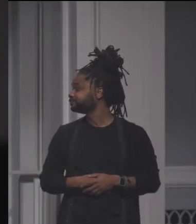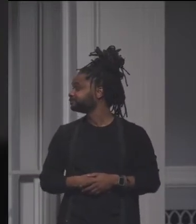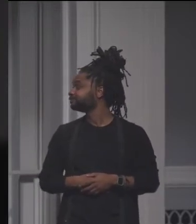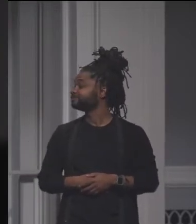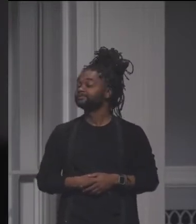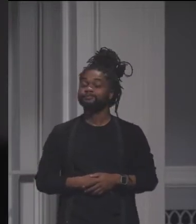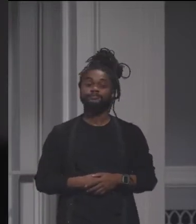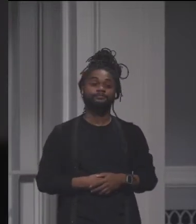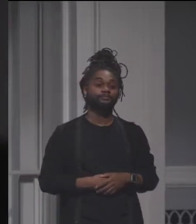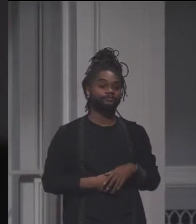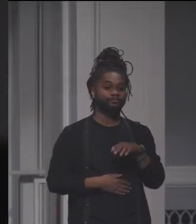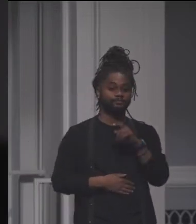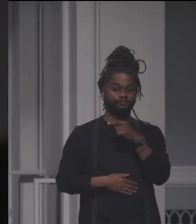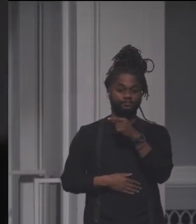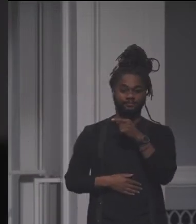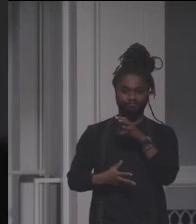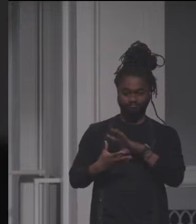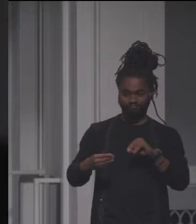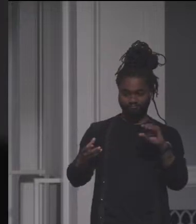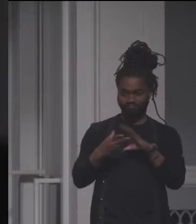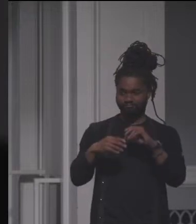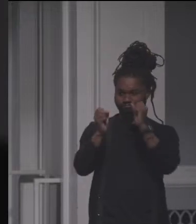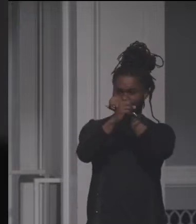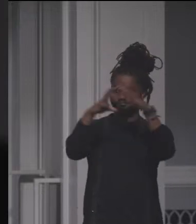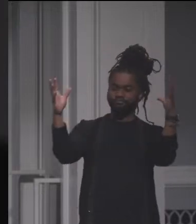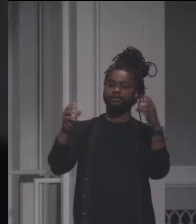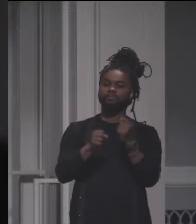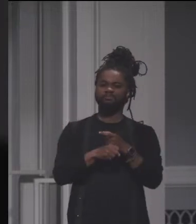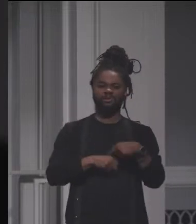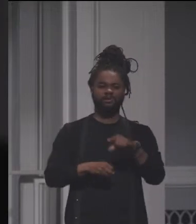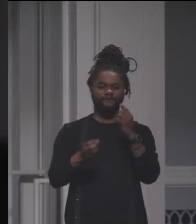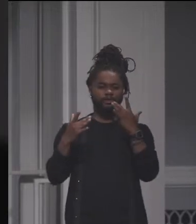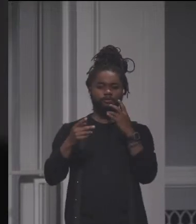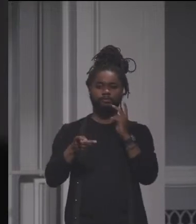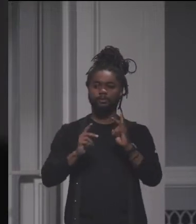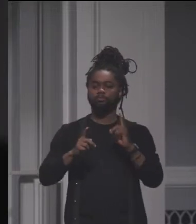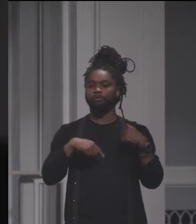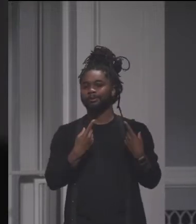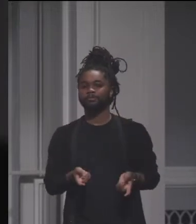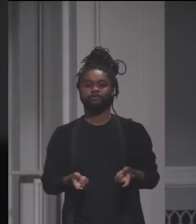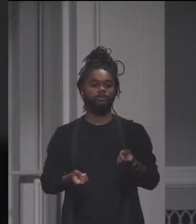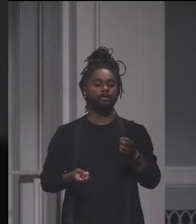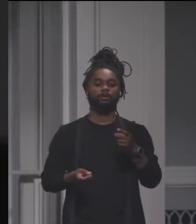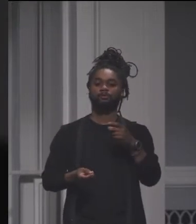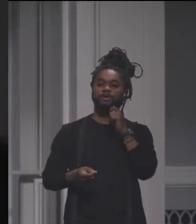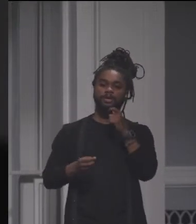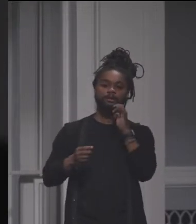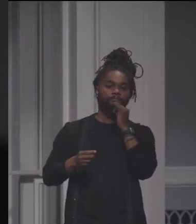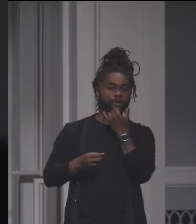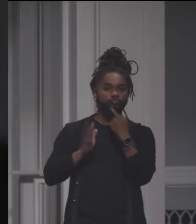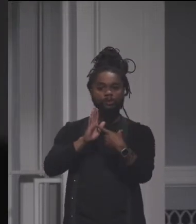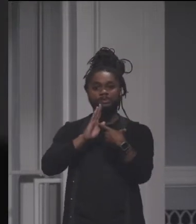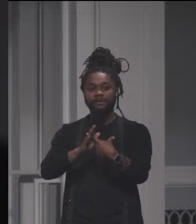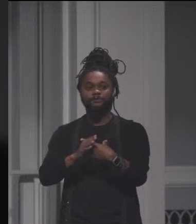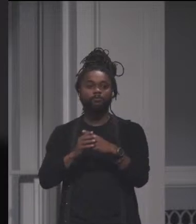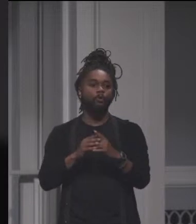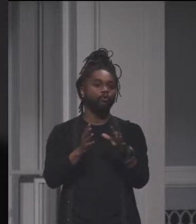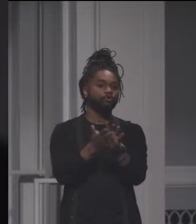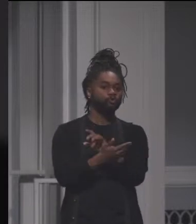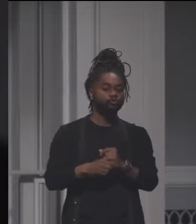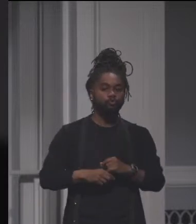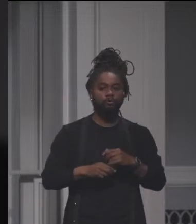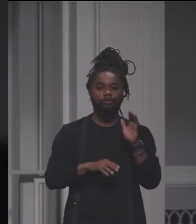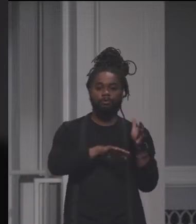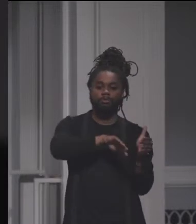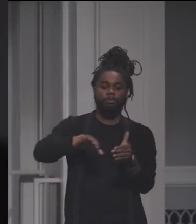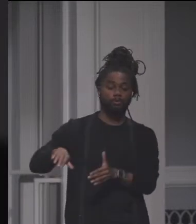Griffith's case, this reimagining aims to make visible those who have been misrepresented or erased from the records. For indeed, we